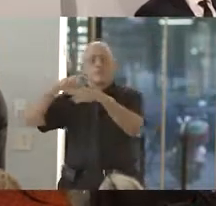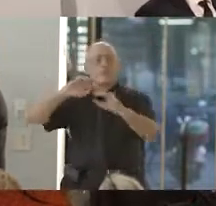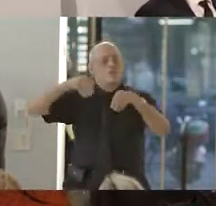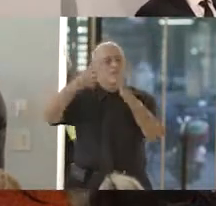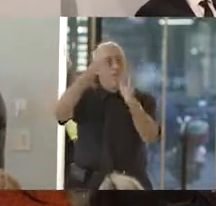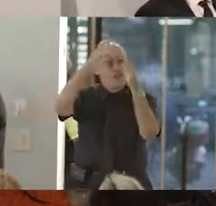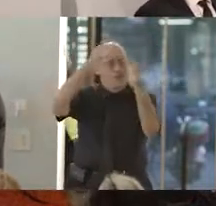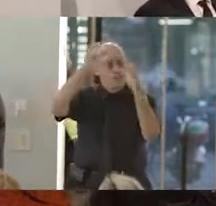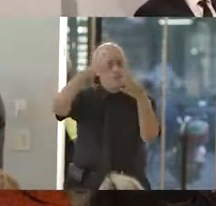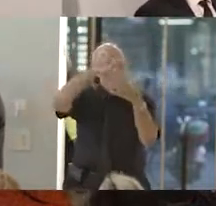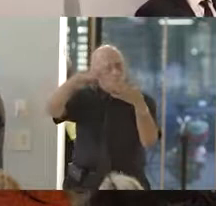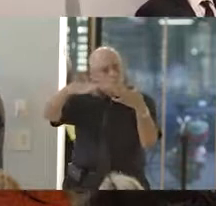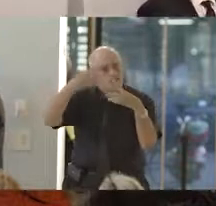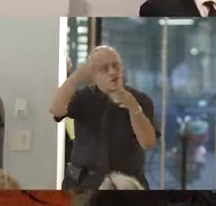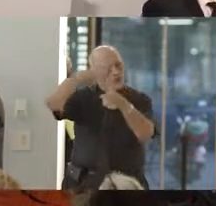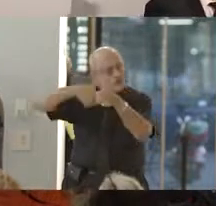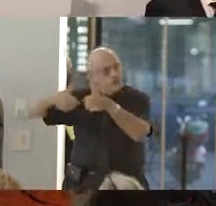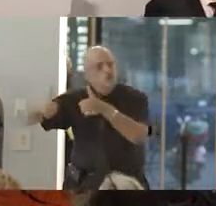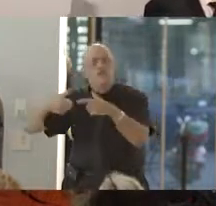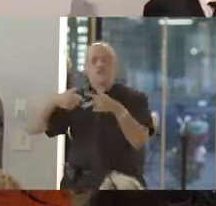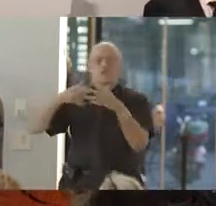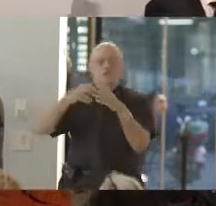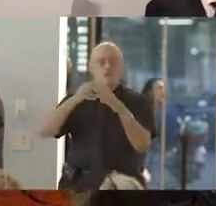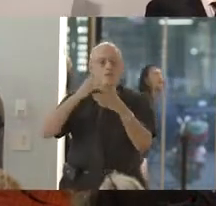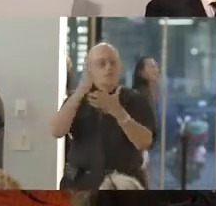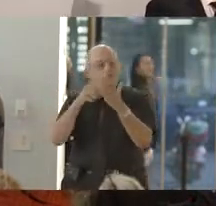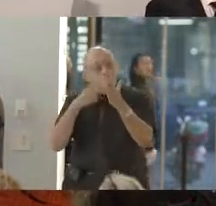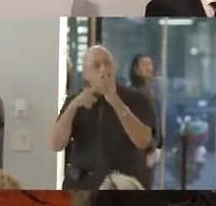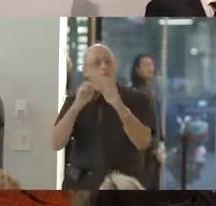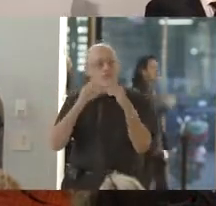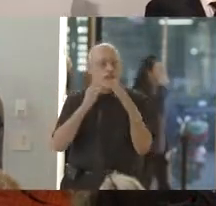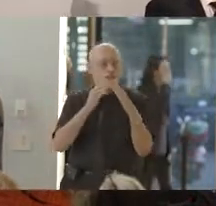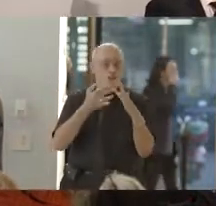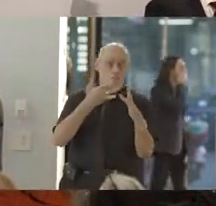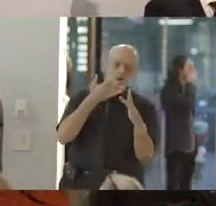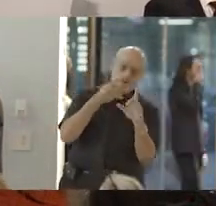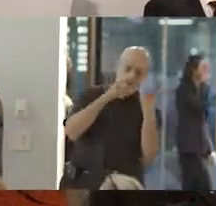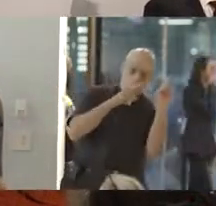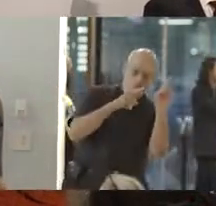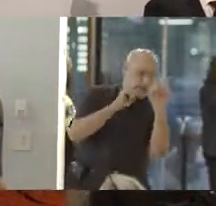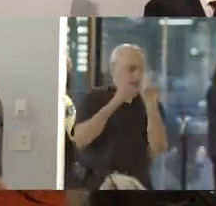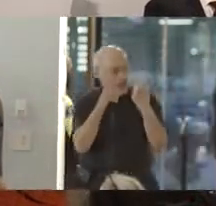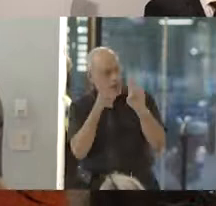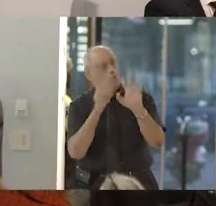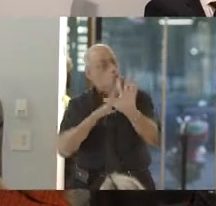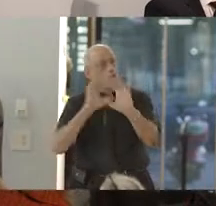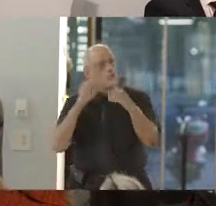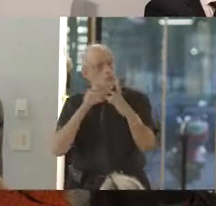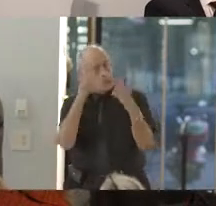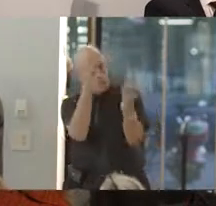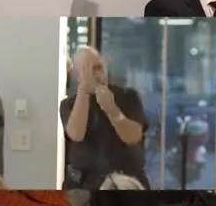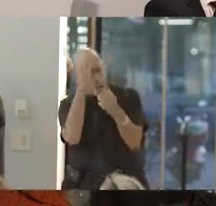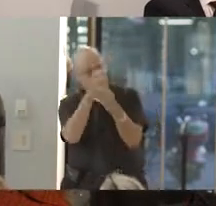concept alternatives. And in some cases, the authority has a leaning towards one alternative that they expressed. In some cases, we're still weighing those